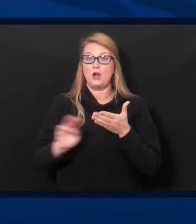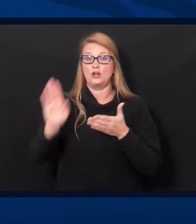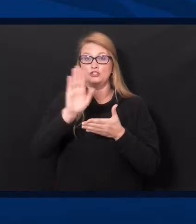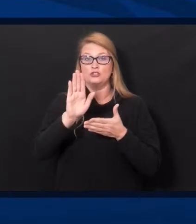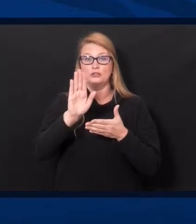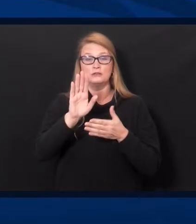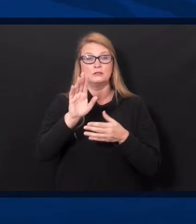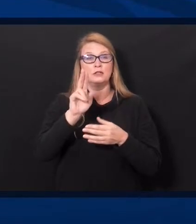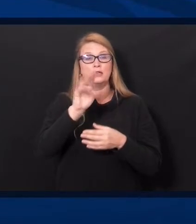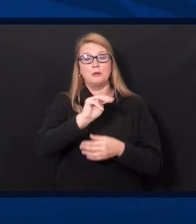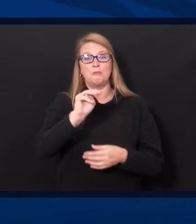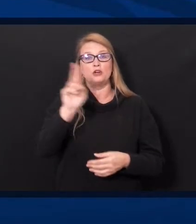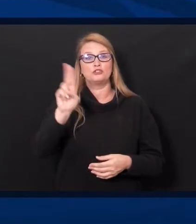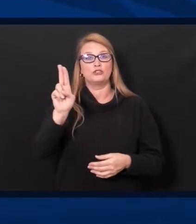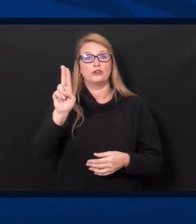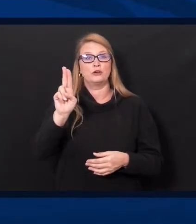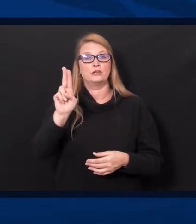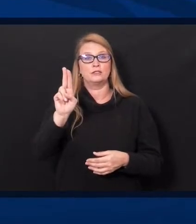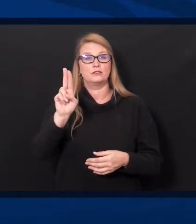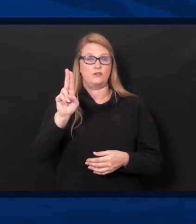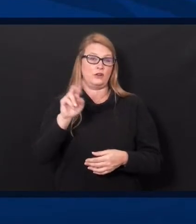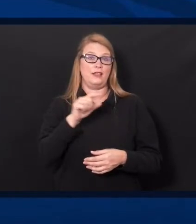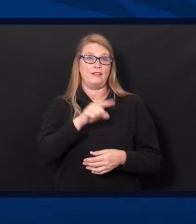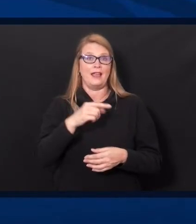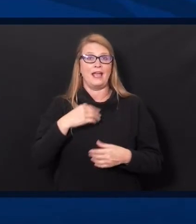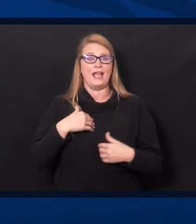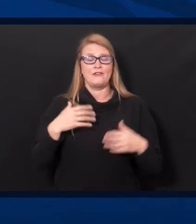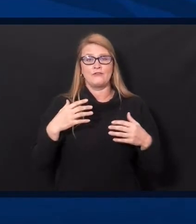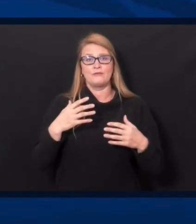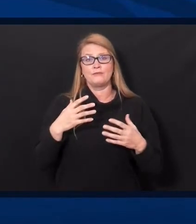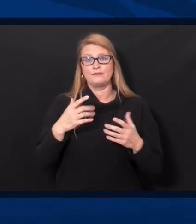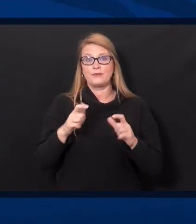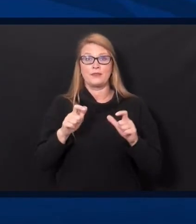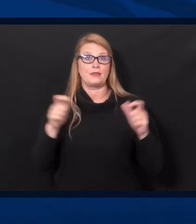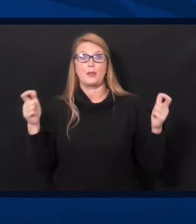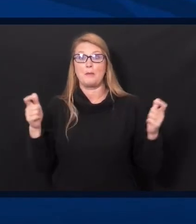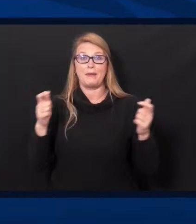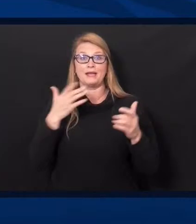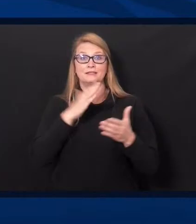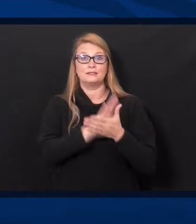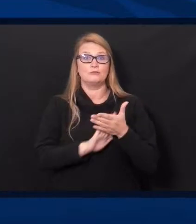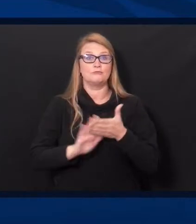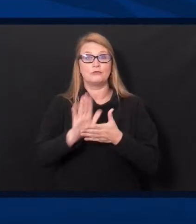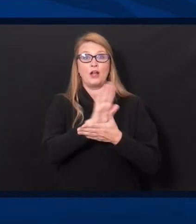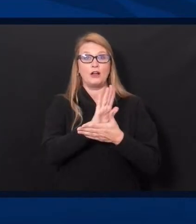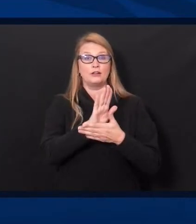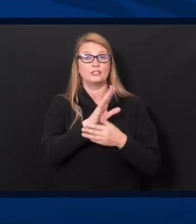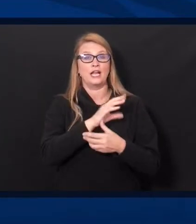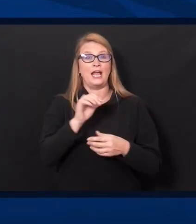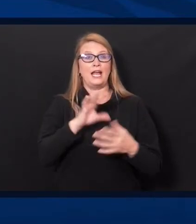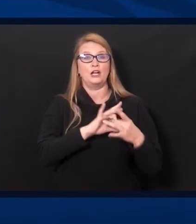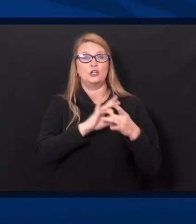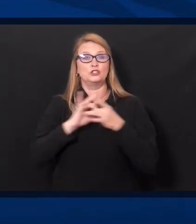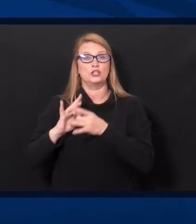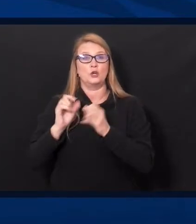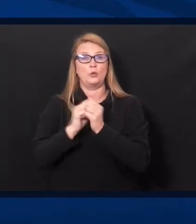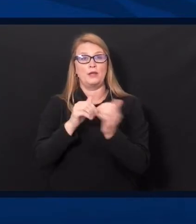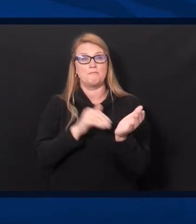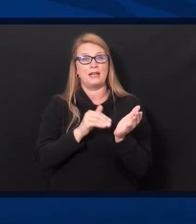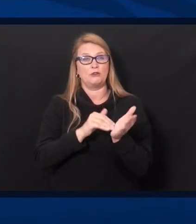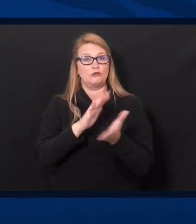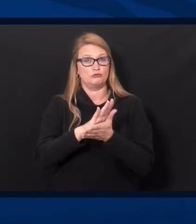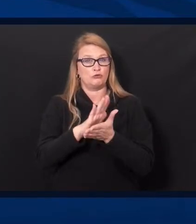University's Minority Health Institute, seeing as they're one of our best universities and they're associated with the medical school? Thank